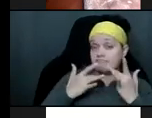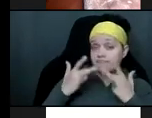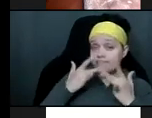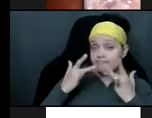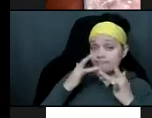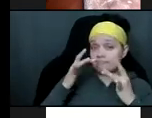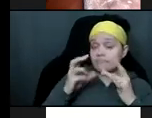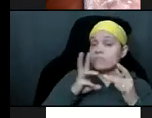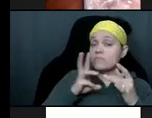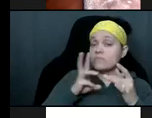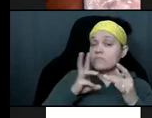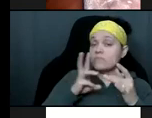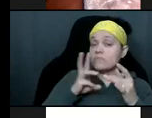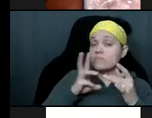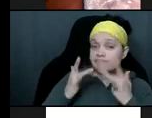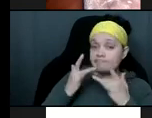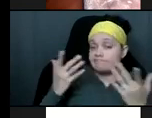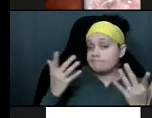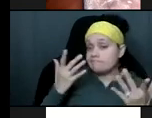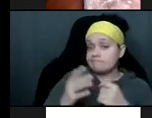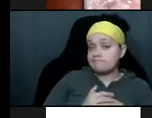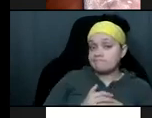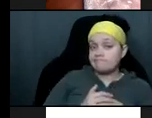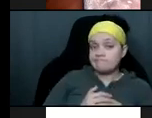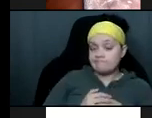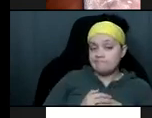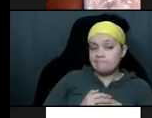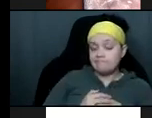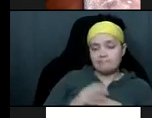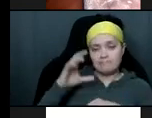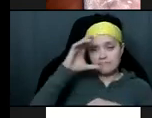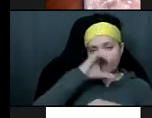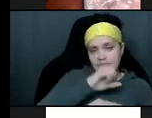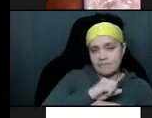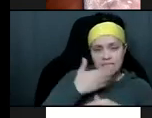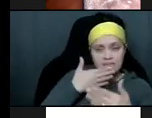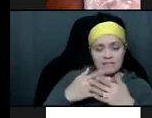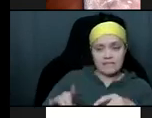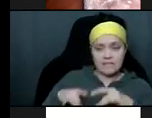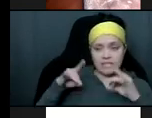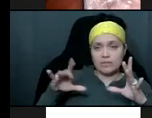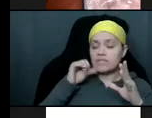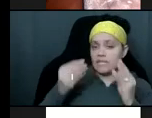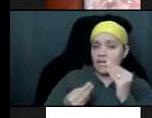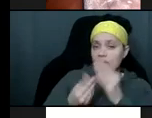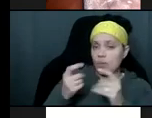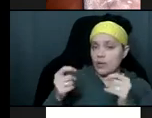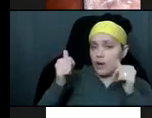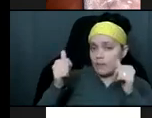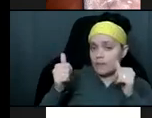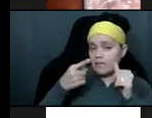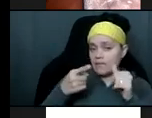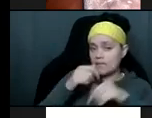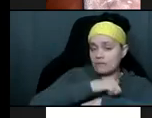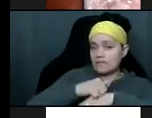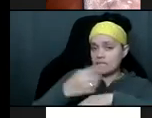significant water shortages. I guess it's good that Australia is not growing rapidly. They're in stage 4 of